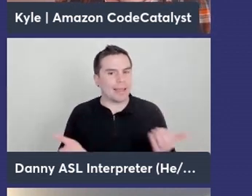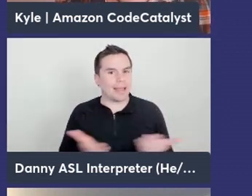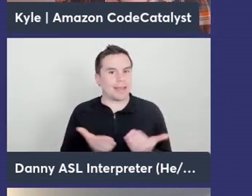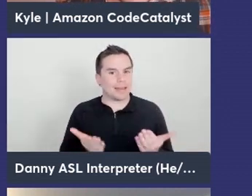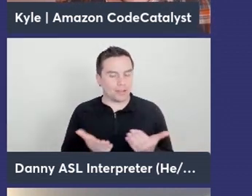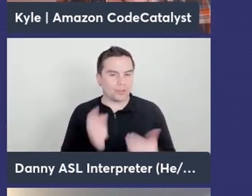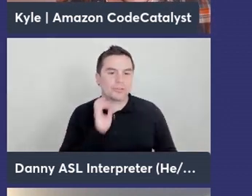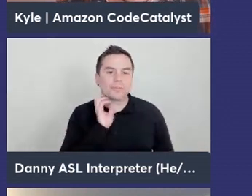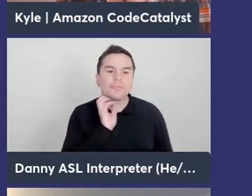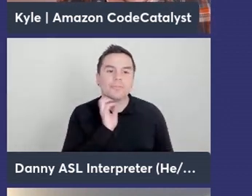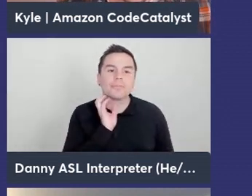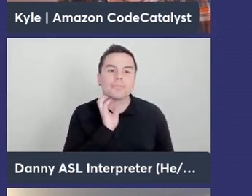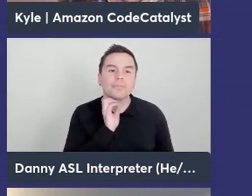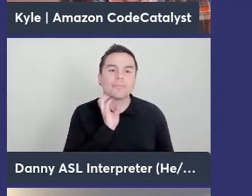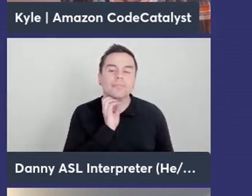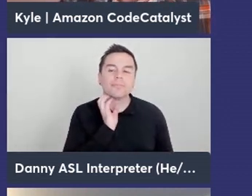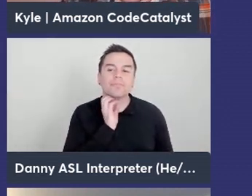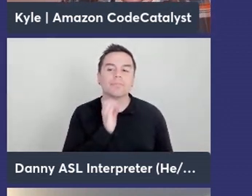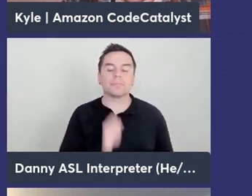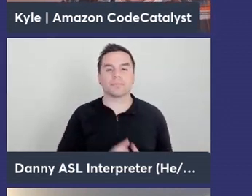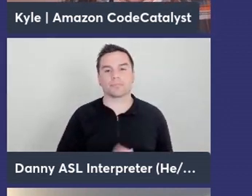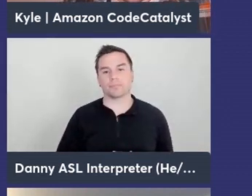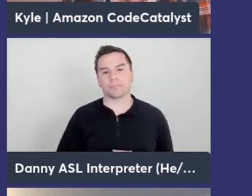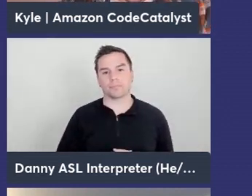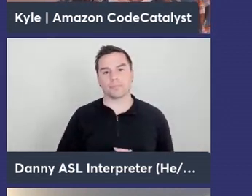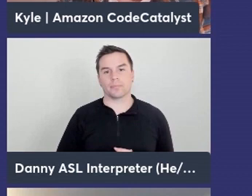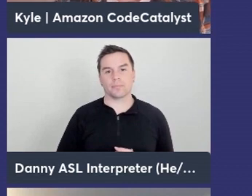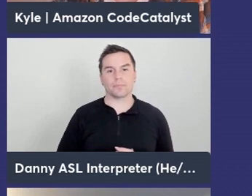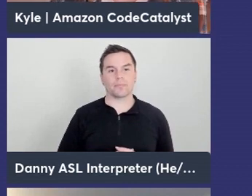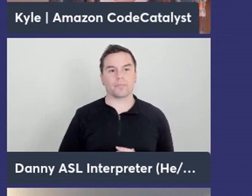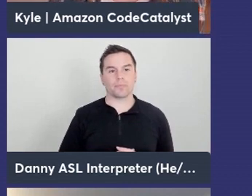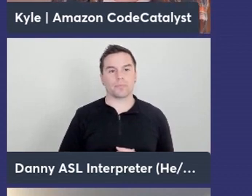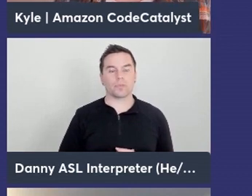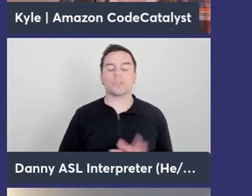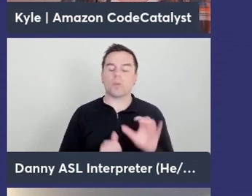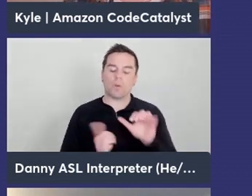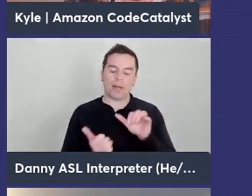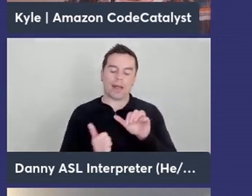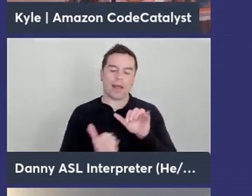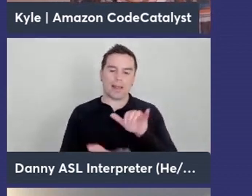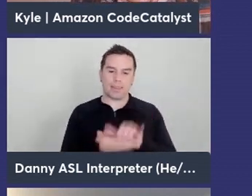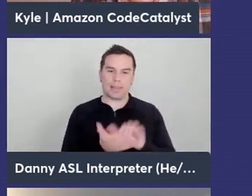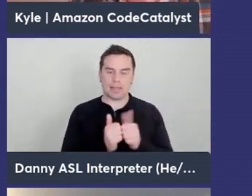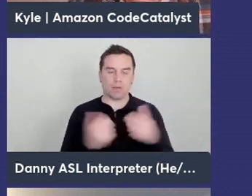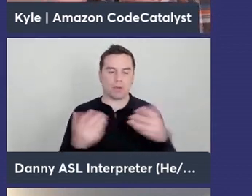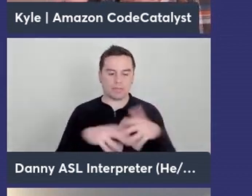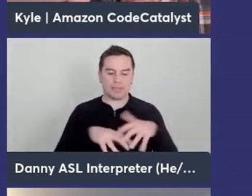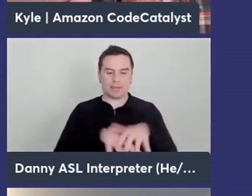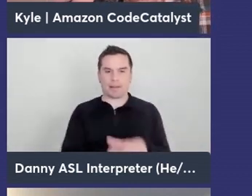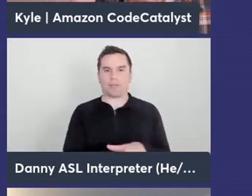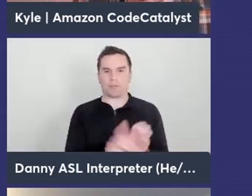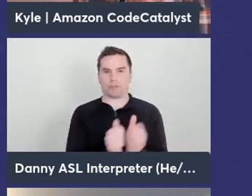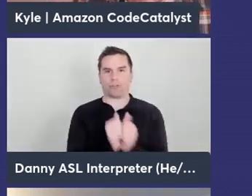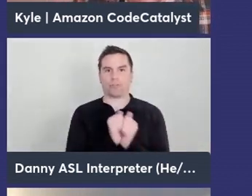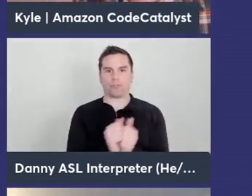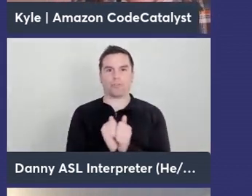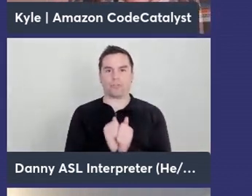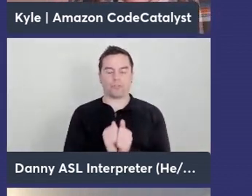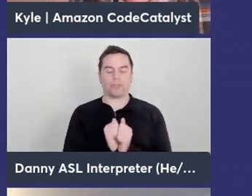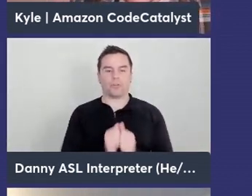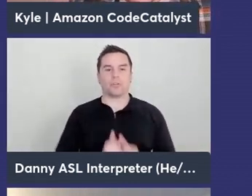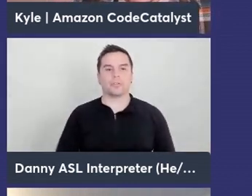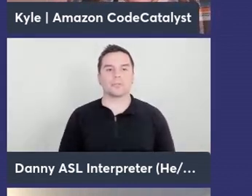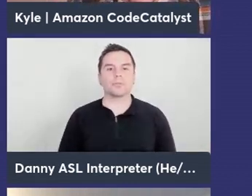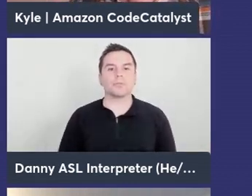So that's how that kind of all comes together from a consumption of that. So last part is the JetBrains